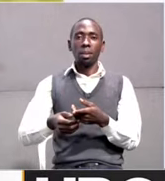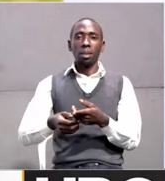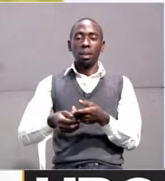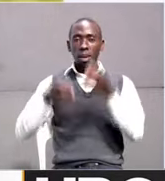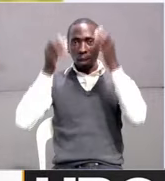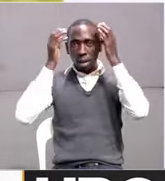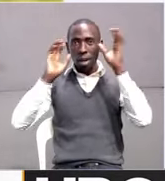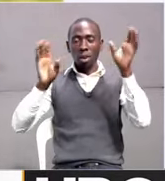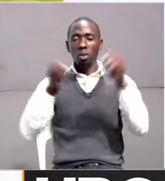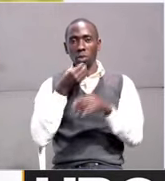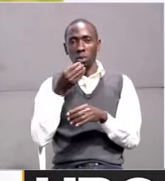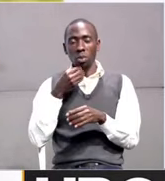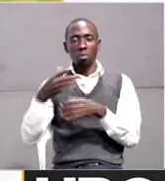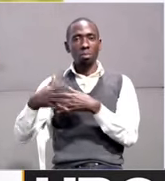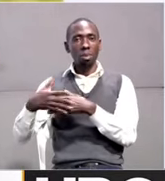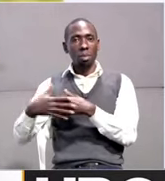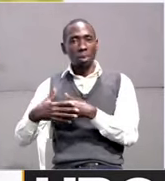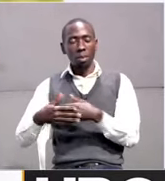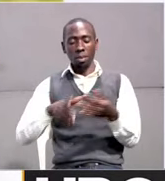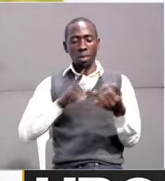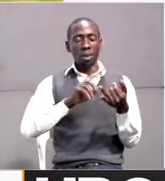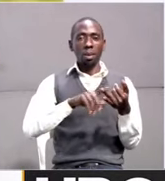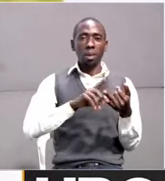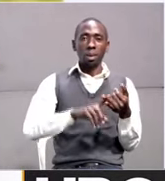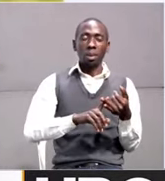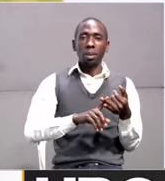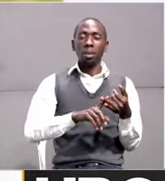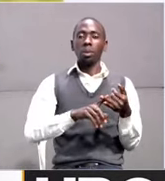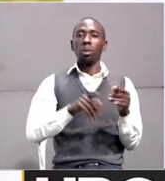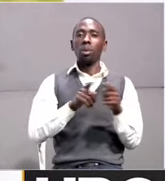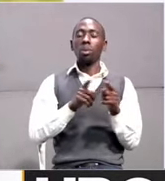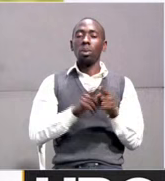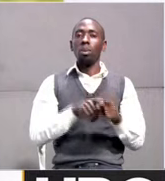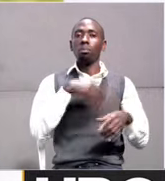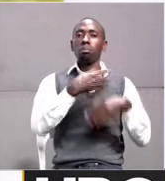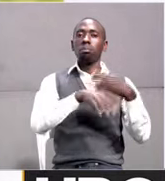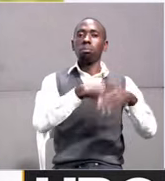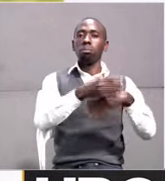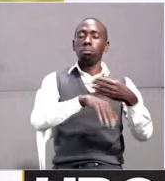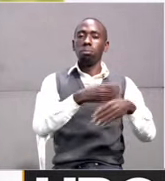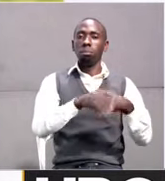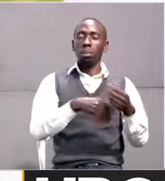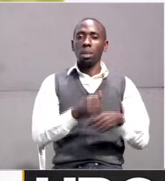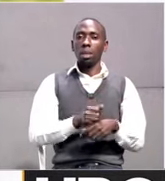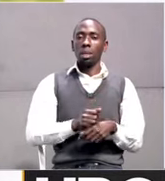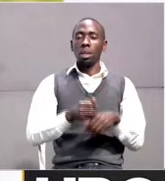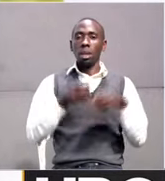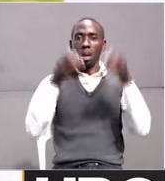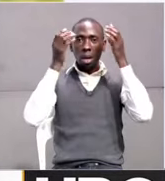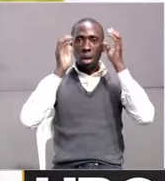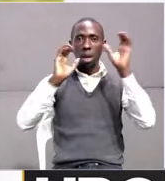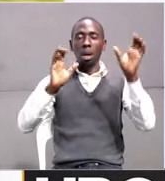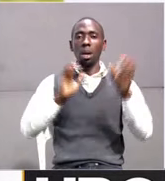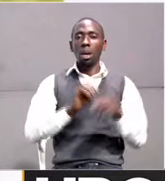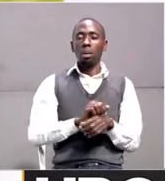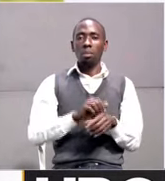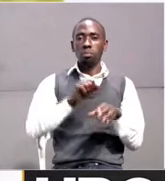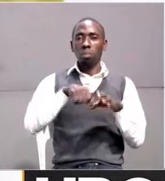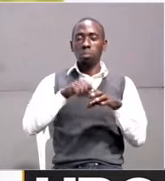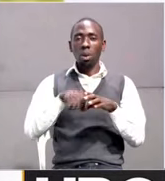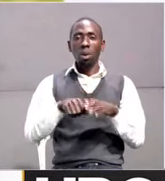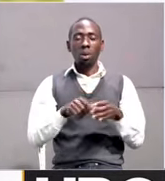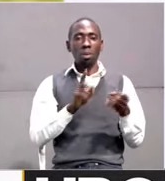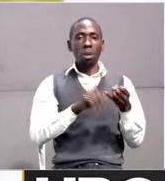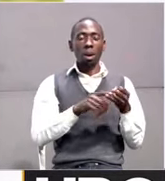Then he's also processing manure. manure, he first gets